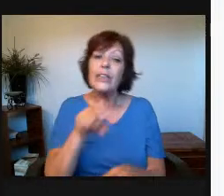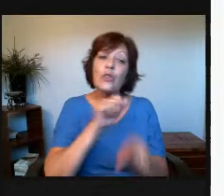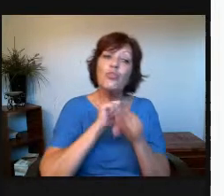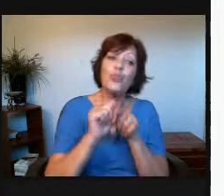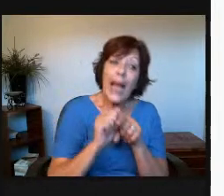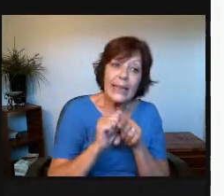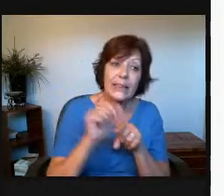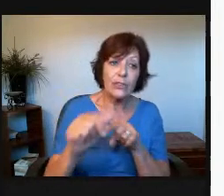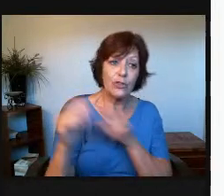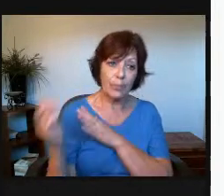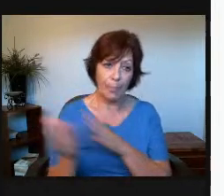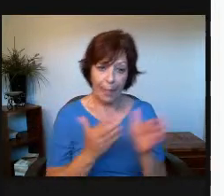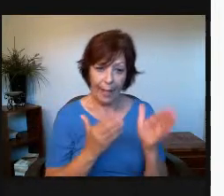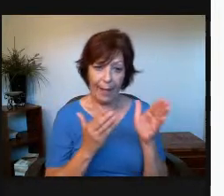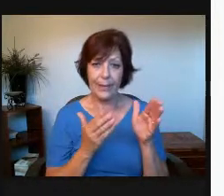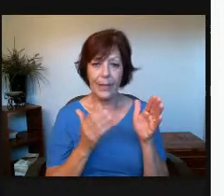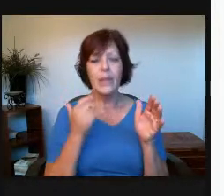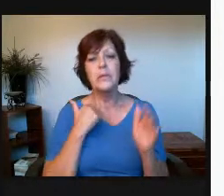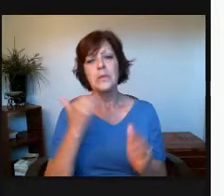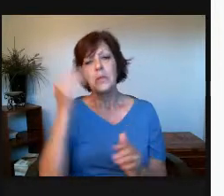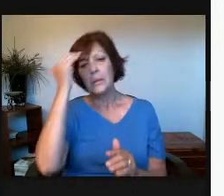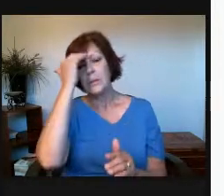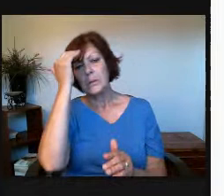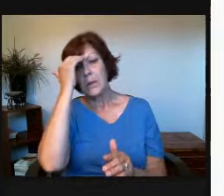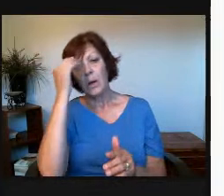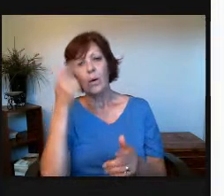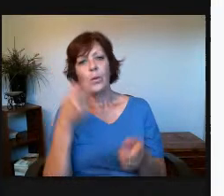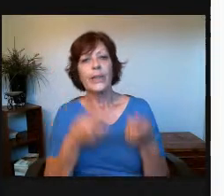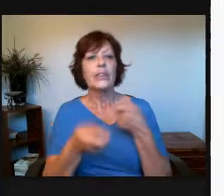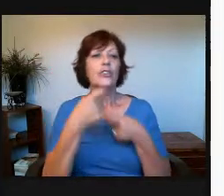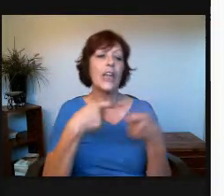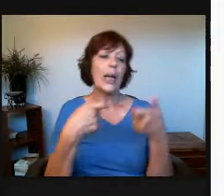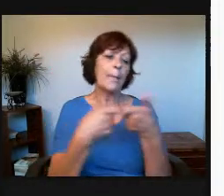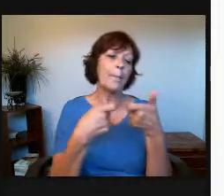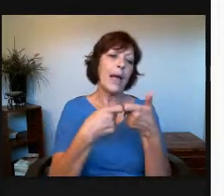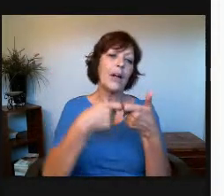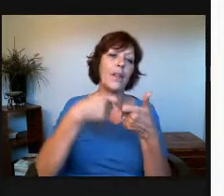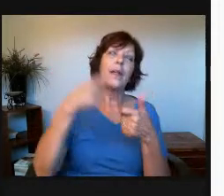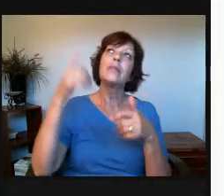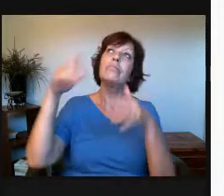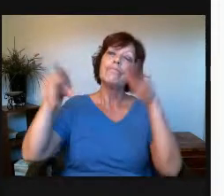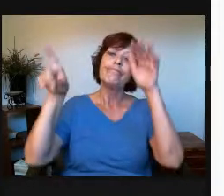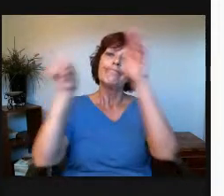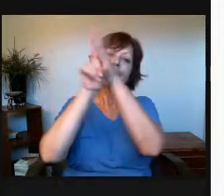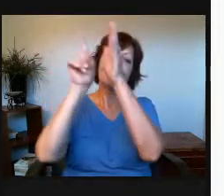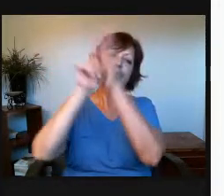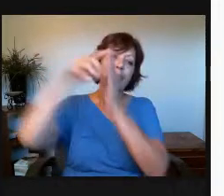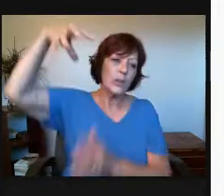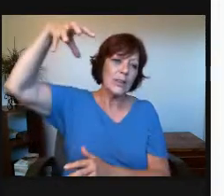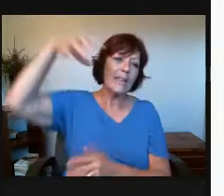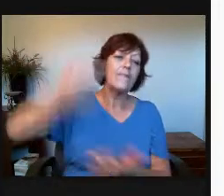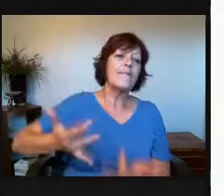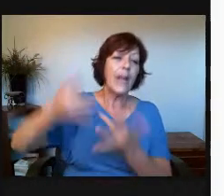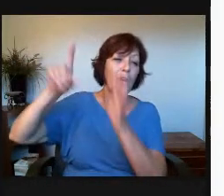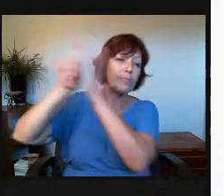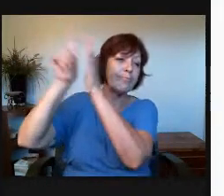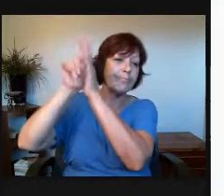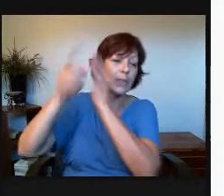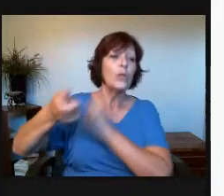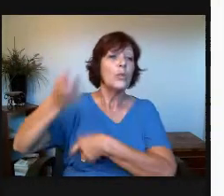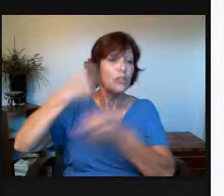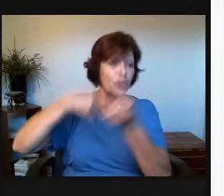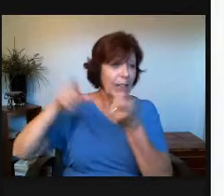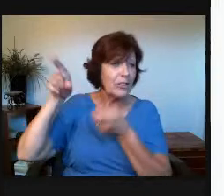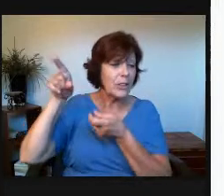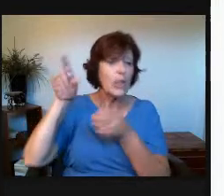plans. We all know that we change the batteries in our smoke detector at least every 6 months. Change your clock, change your batteries.